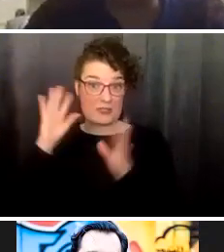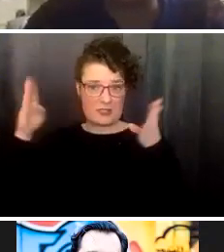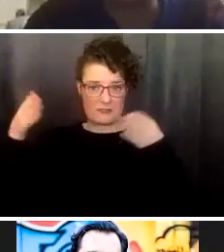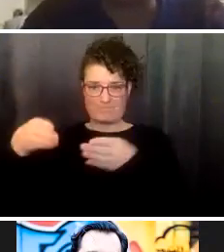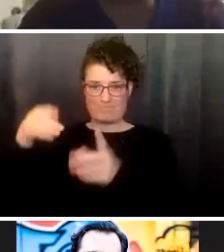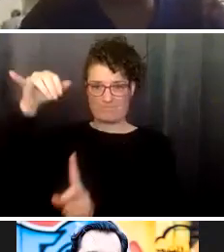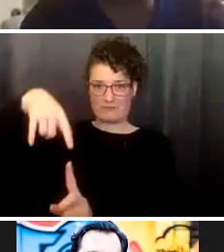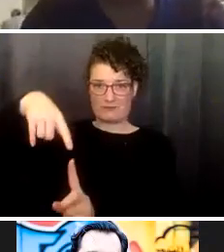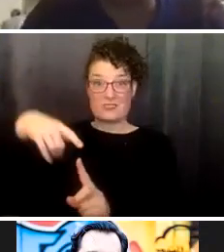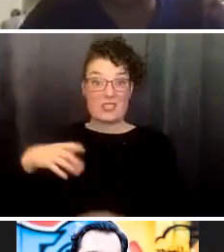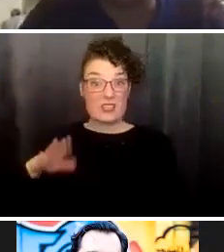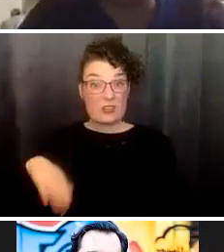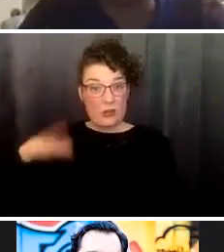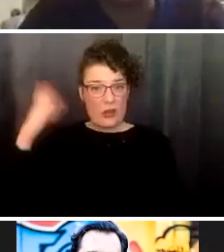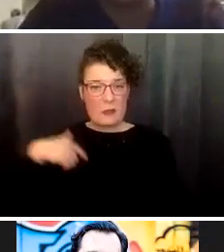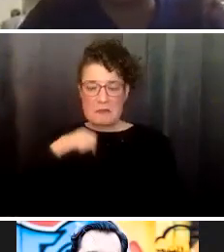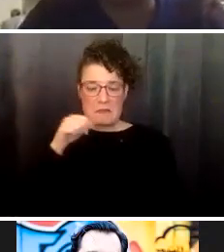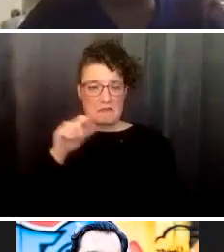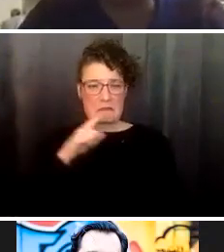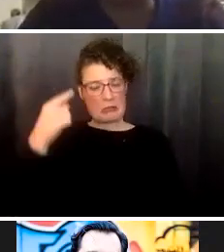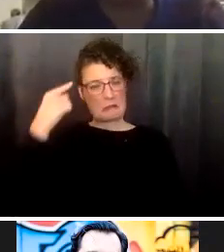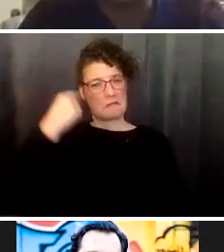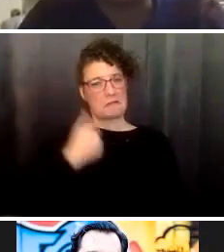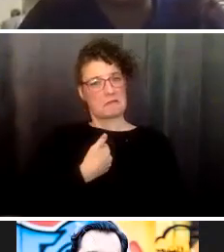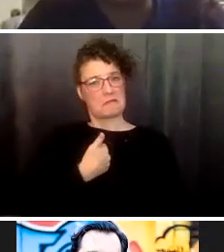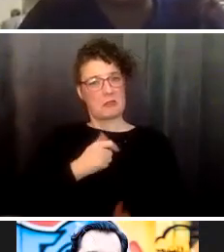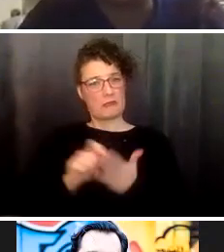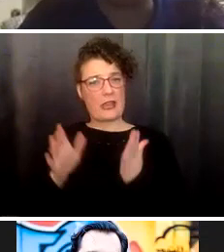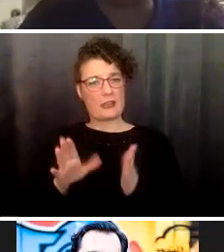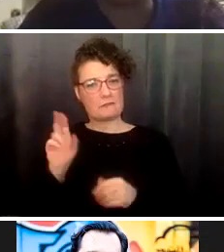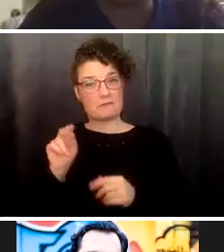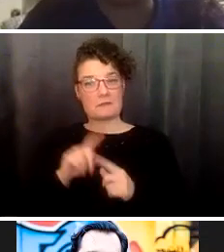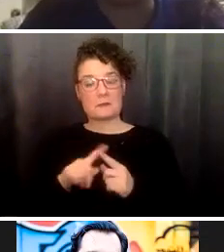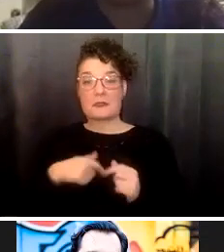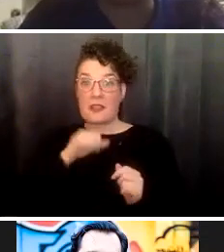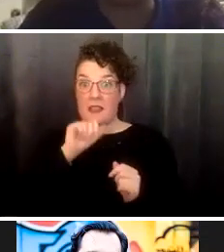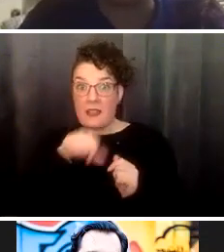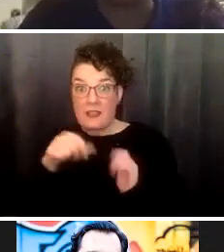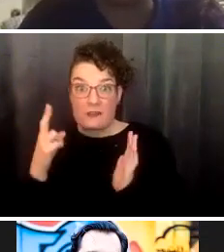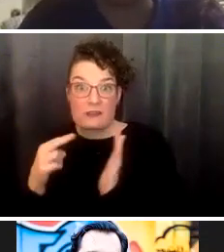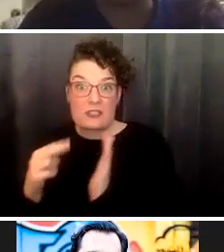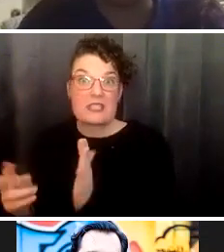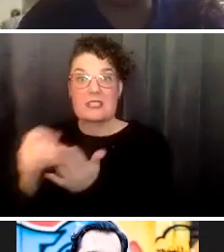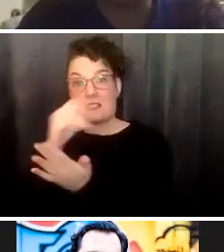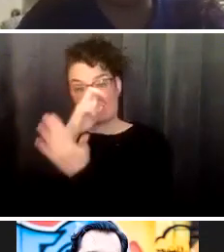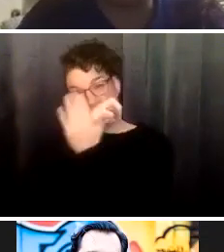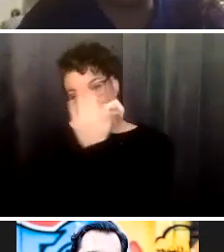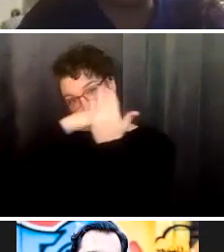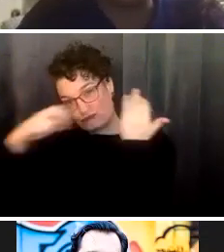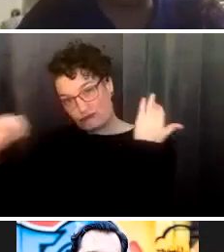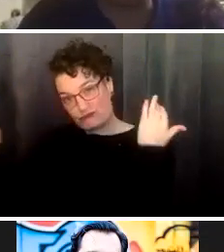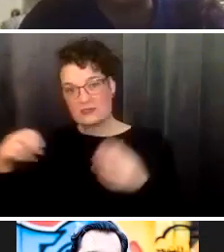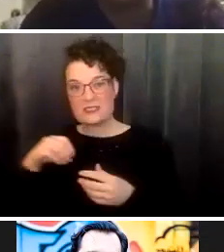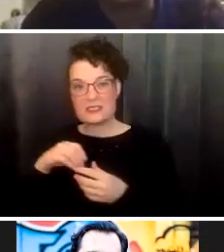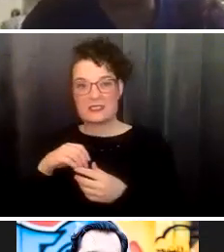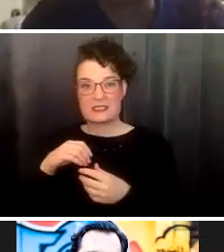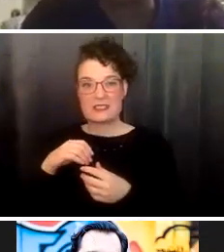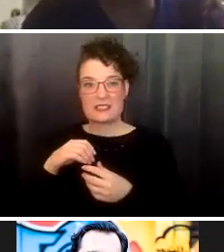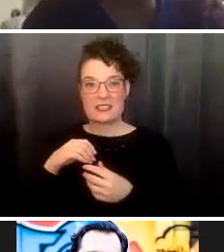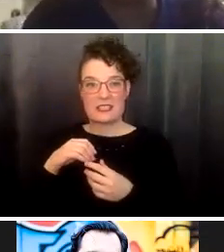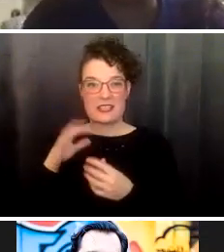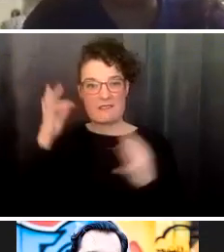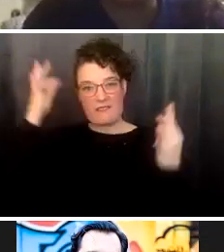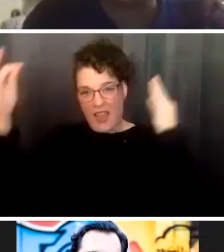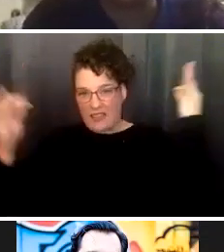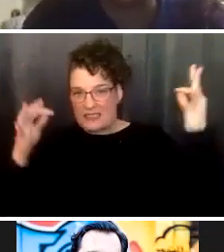never really considered myself to be a writer, but I loved to read and I loved to get lost in the fantastical